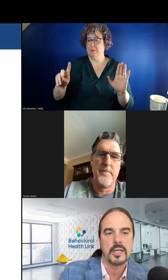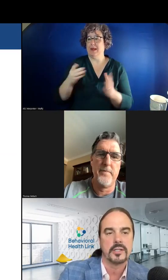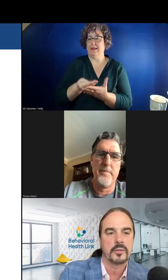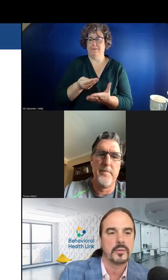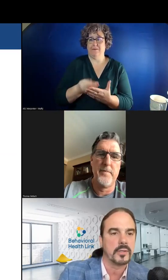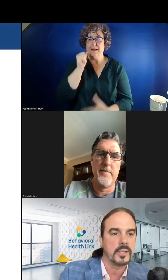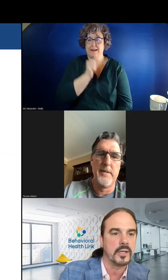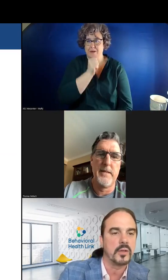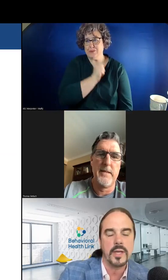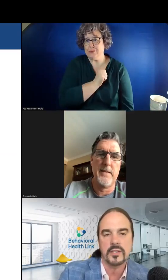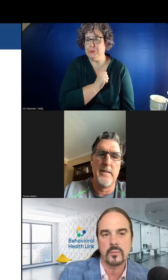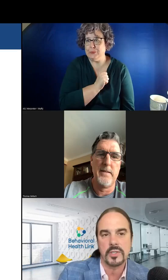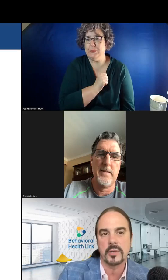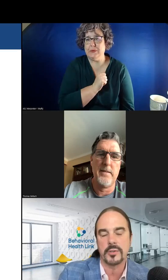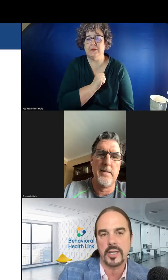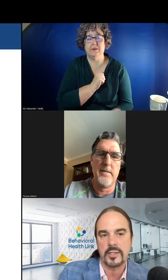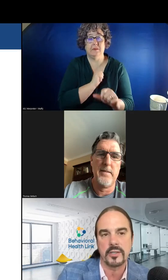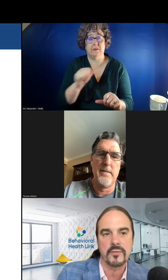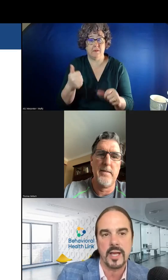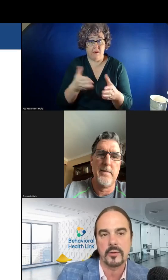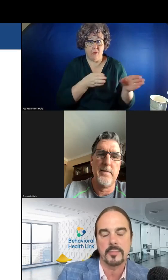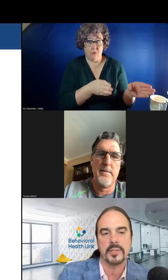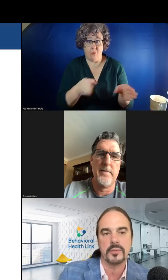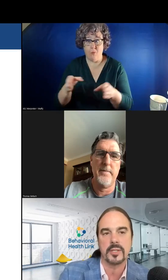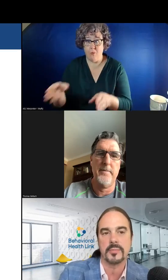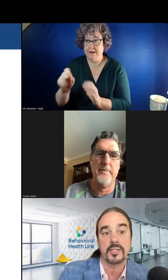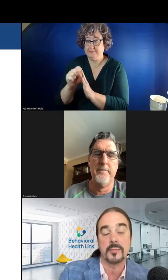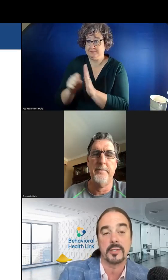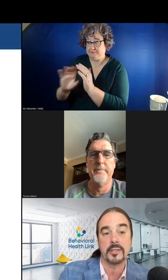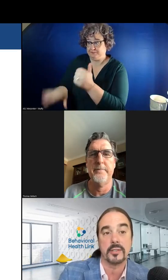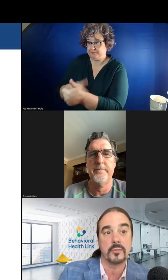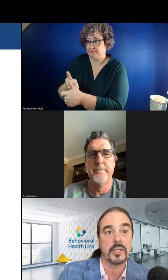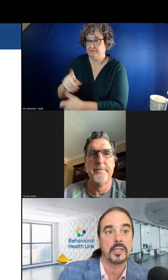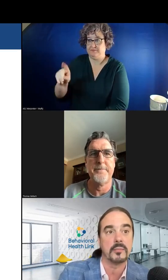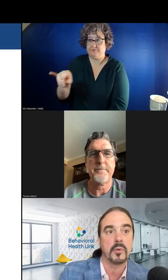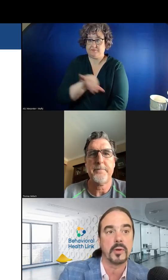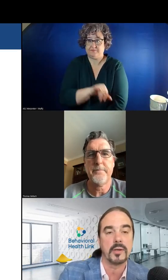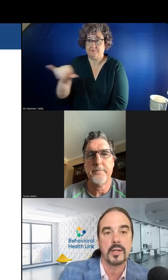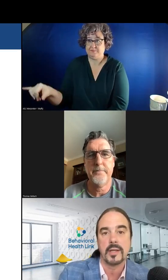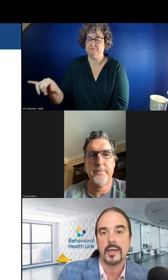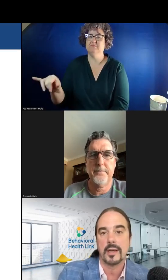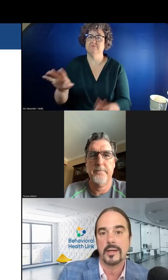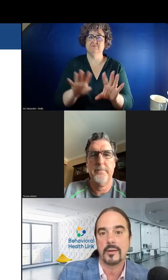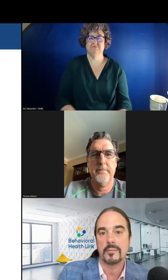Arizona. So the other ways in which other states can follow up and do something similar is really